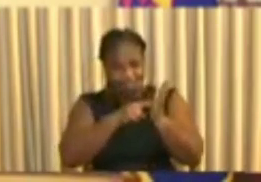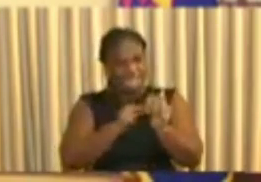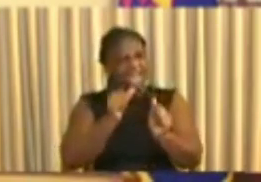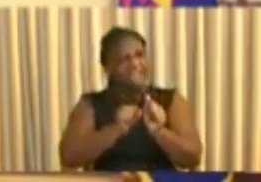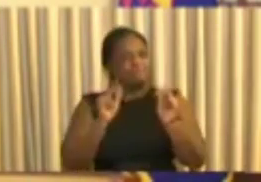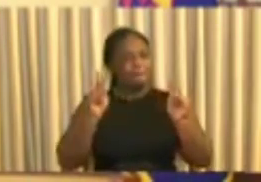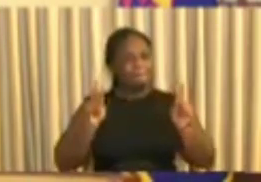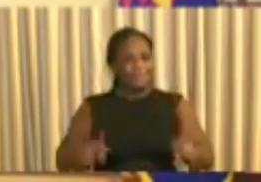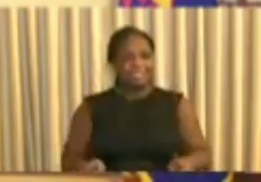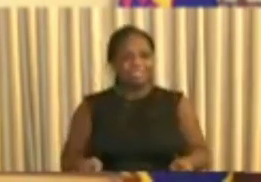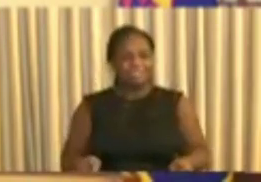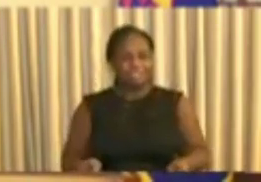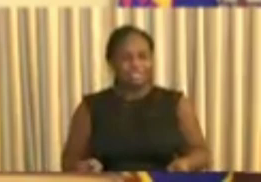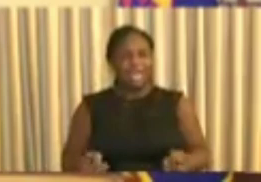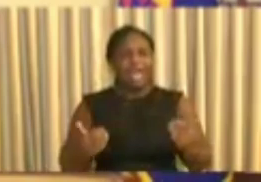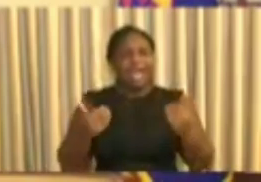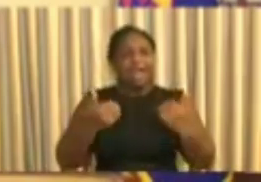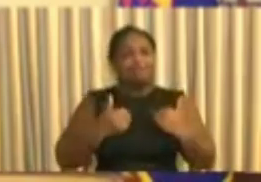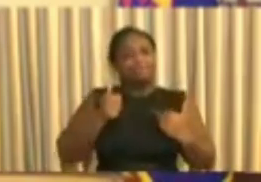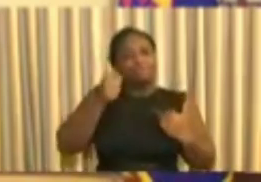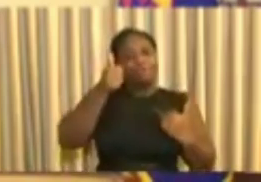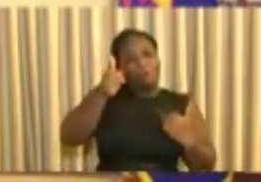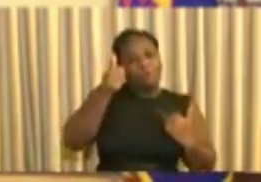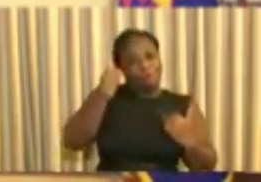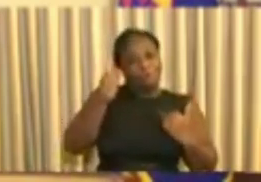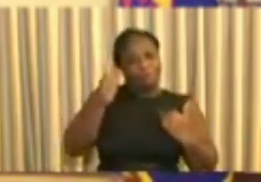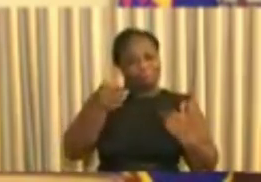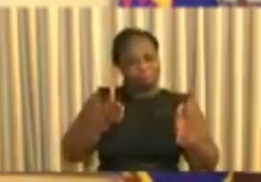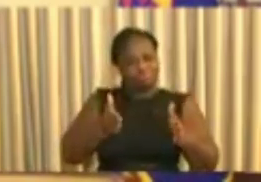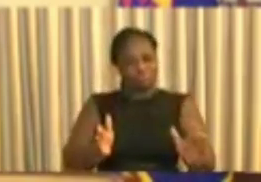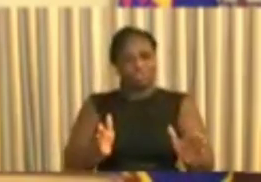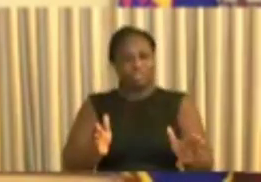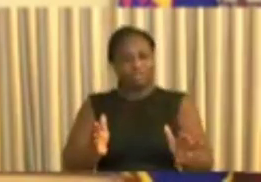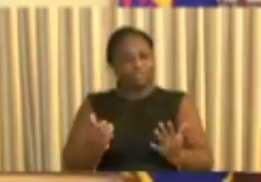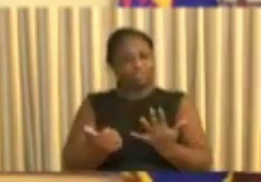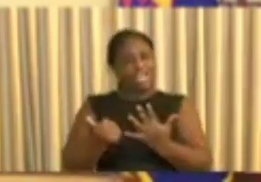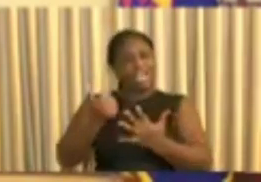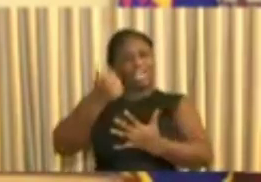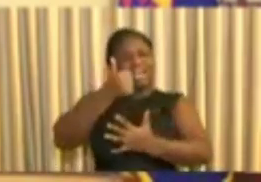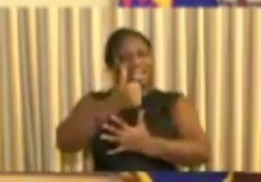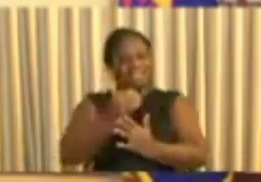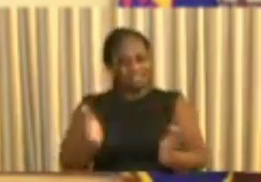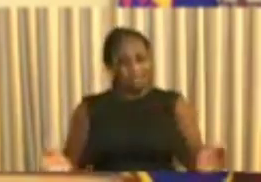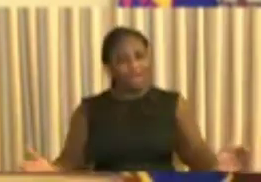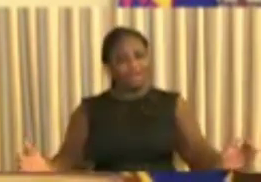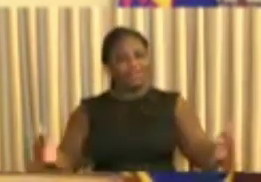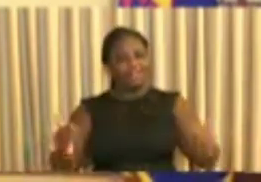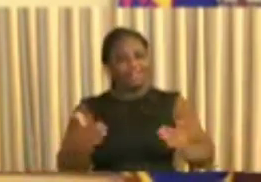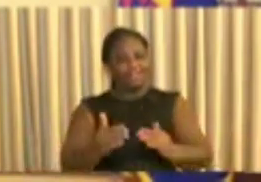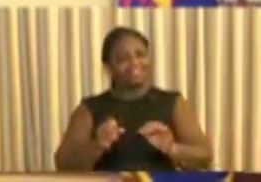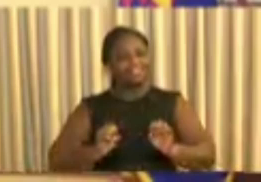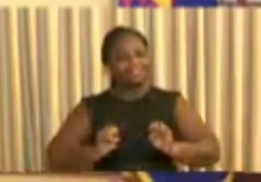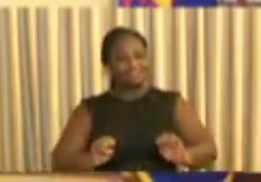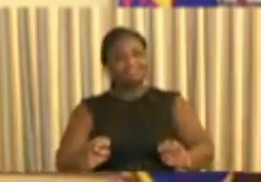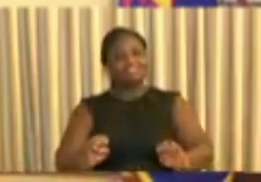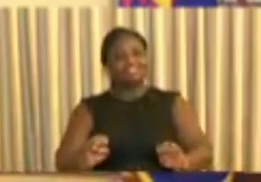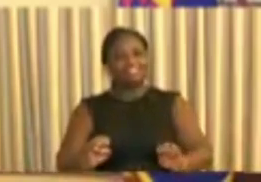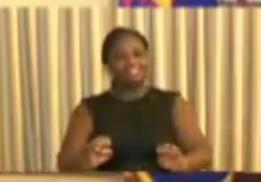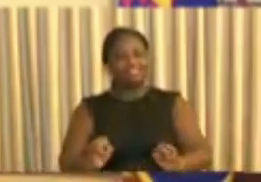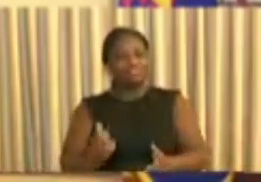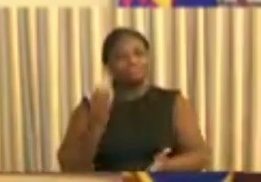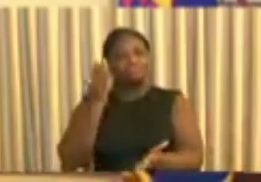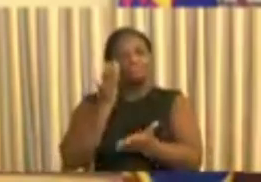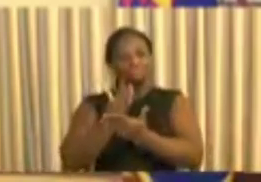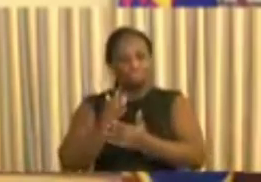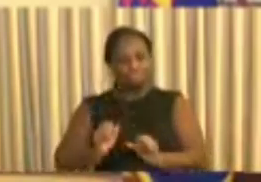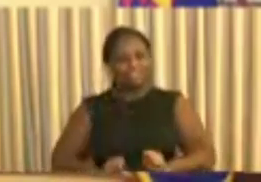of us play his or her part to enhance our collective efforts at containing the spread